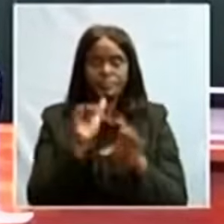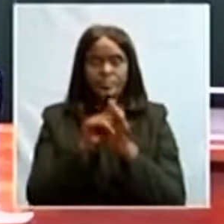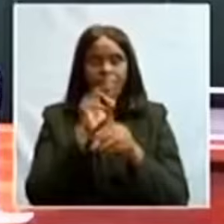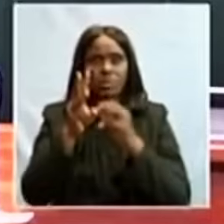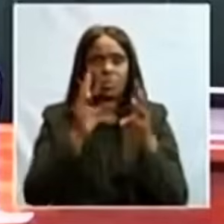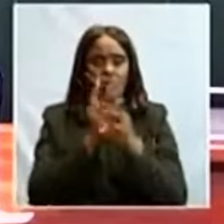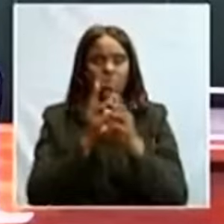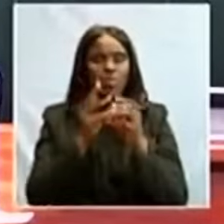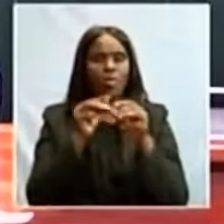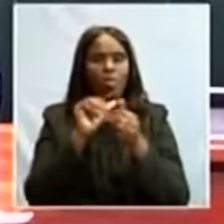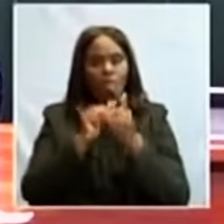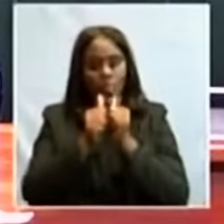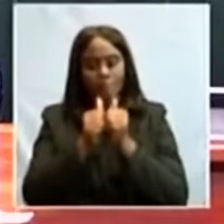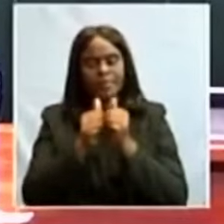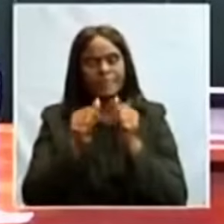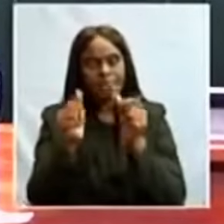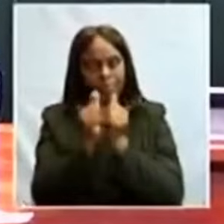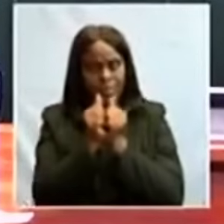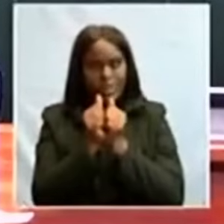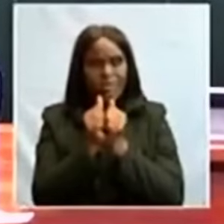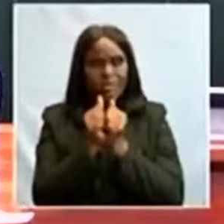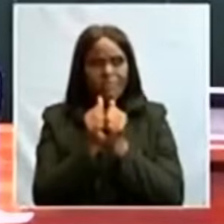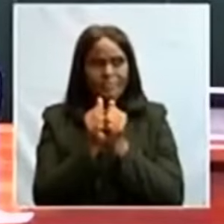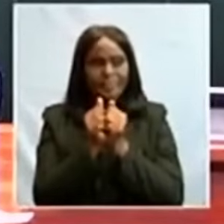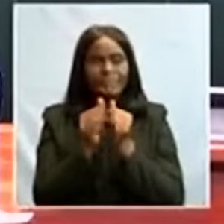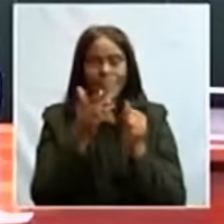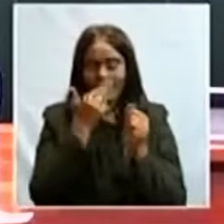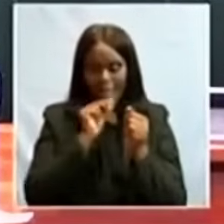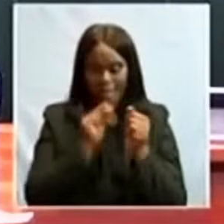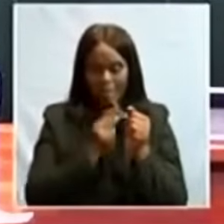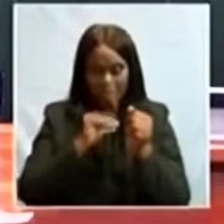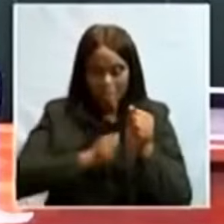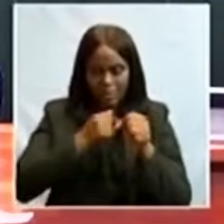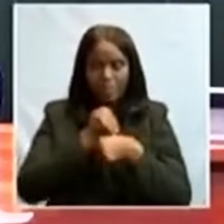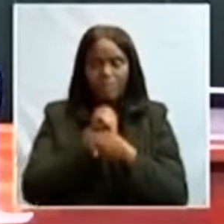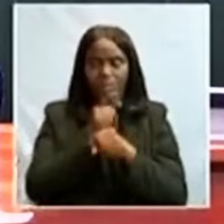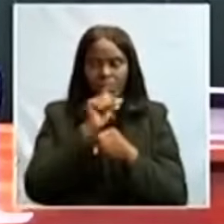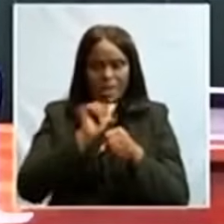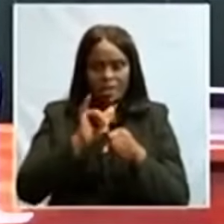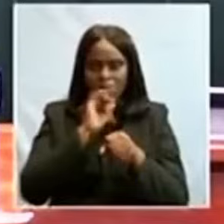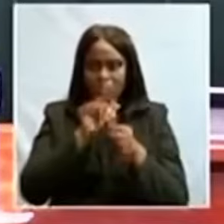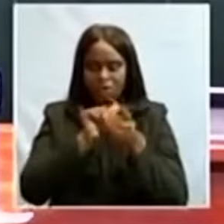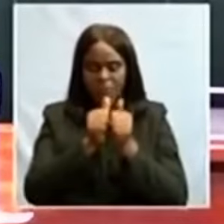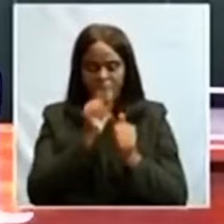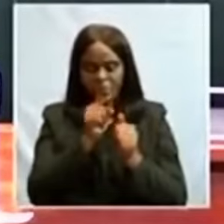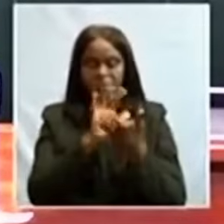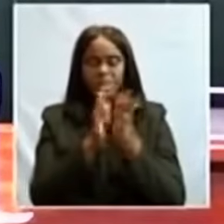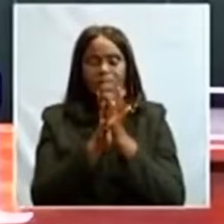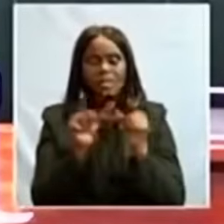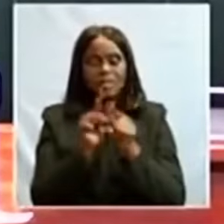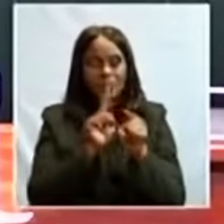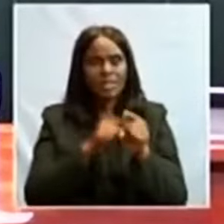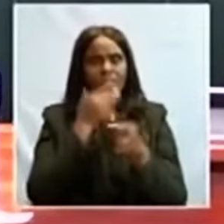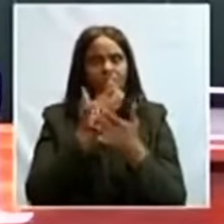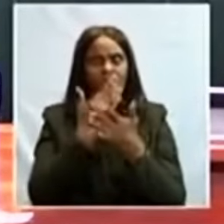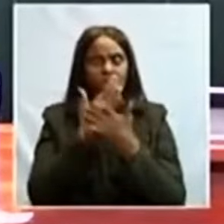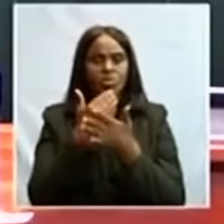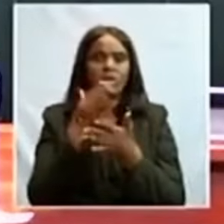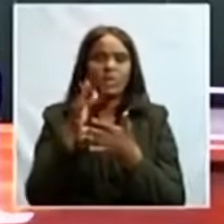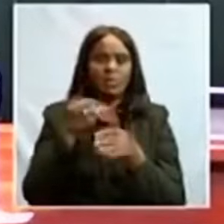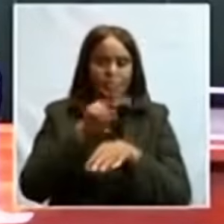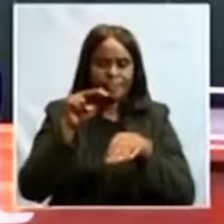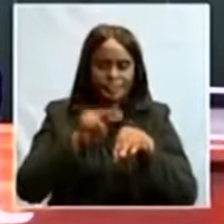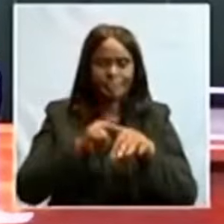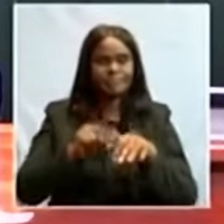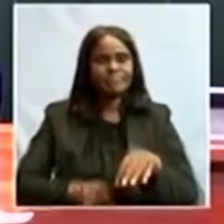global sports map. Together, let us ensure that sports become a cornerstone of